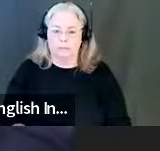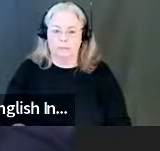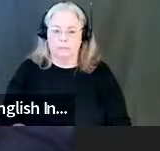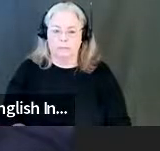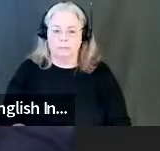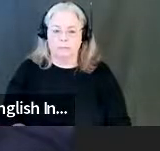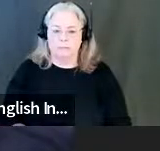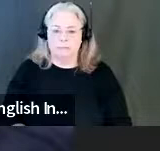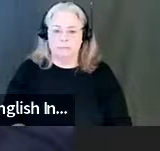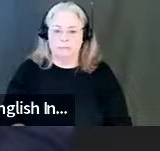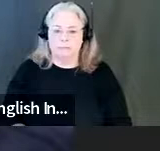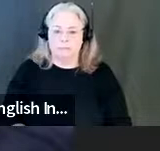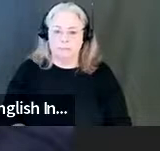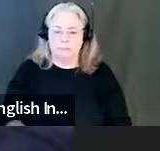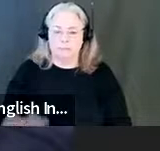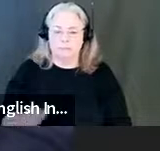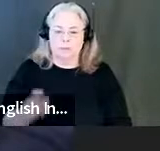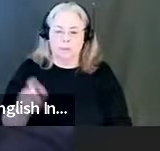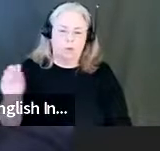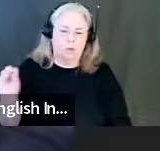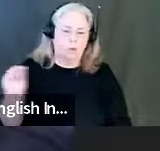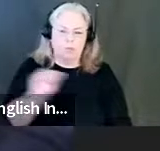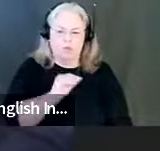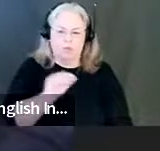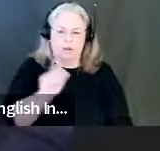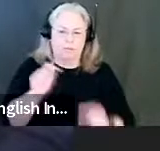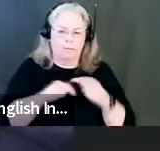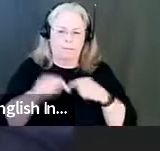just going to pull this back again.